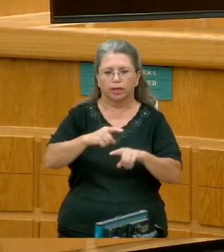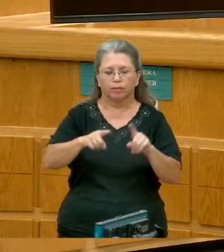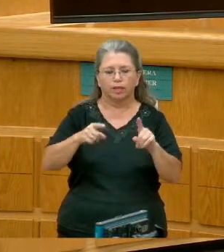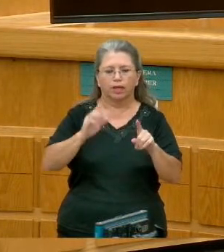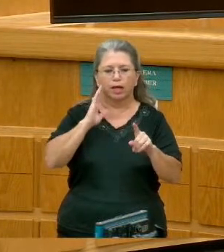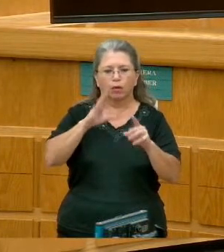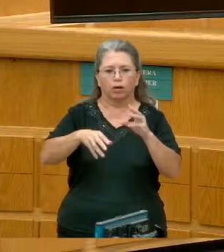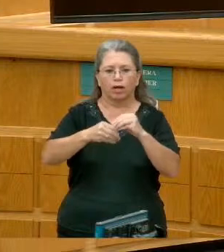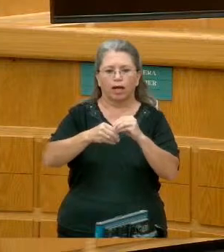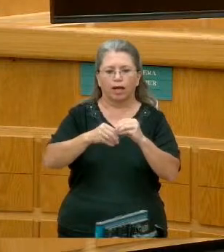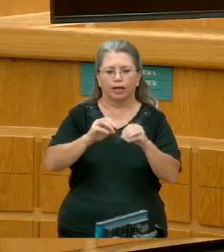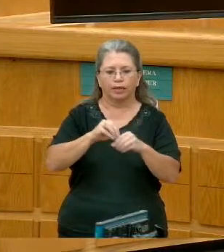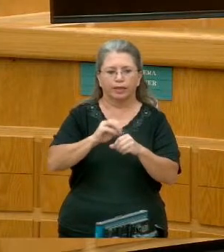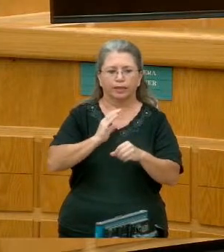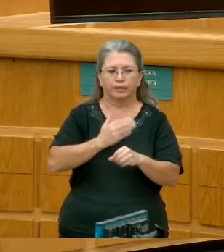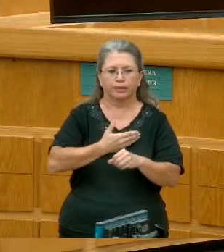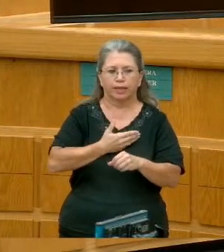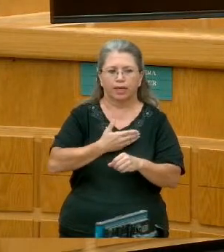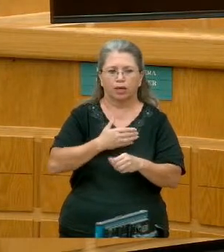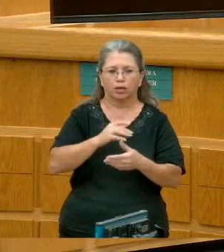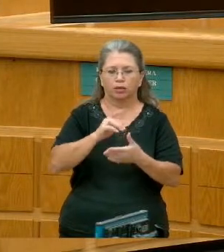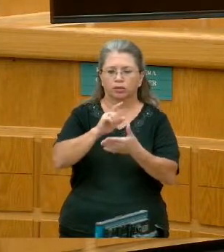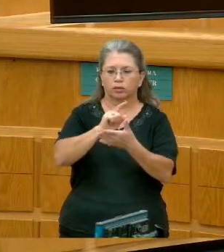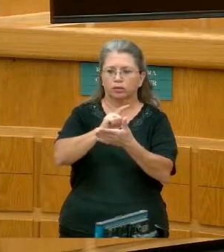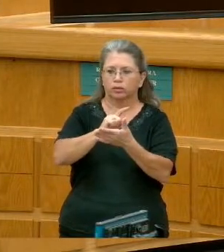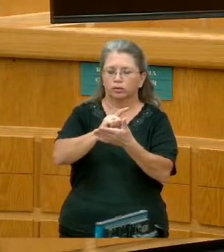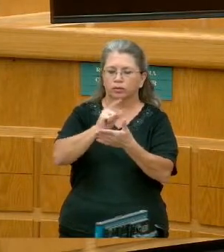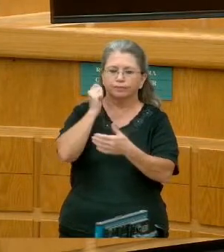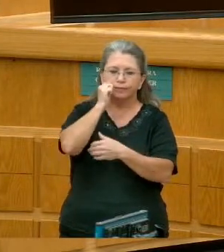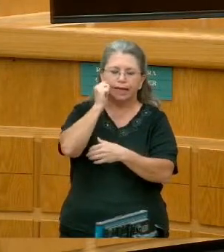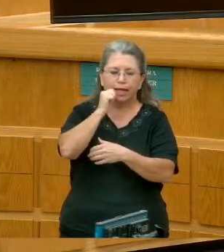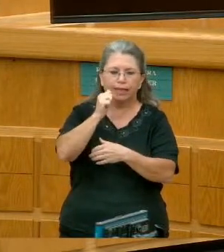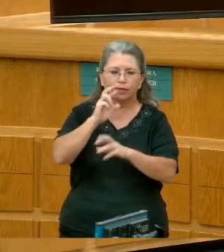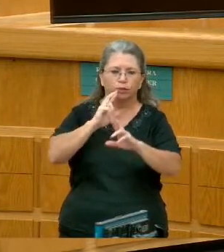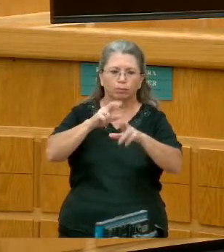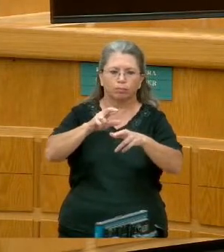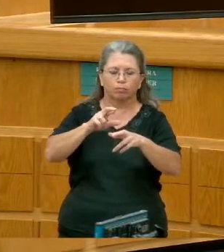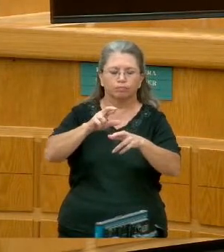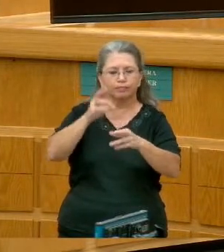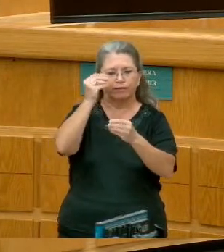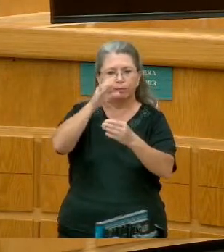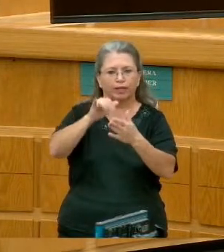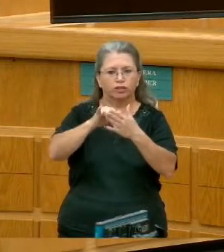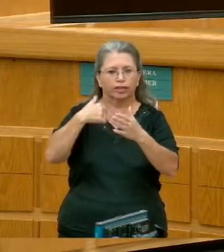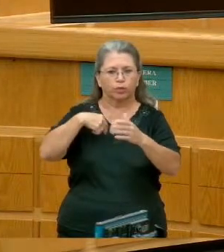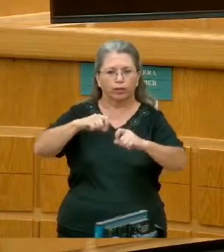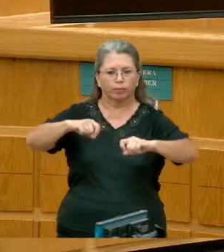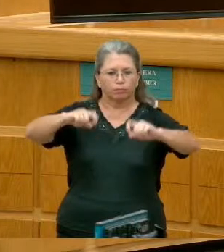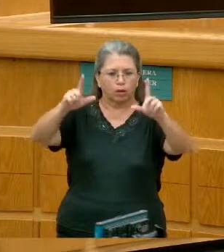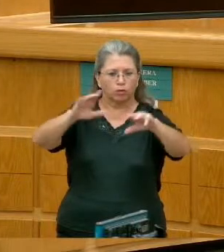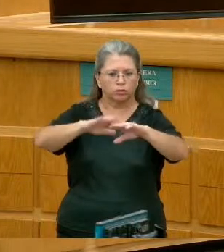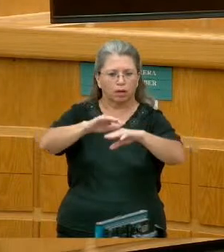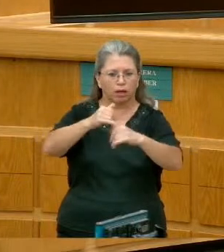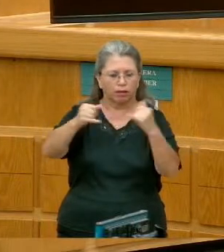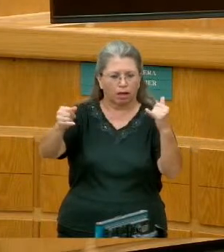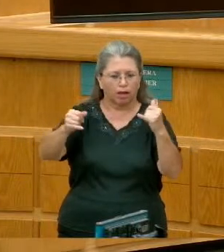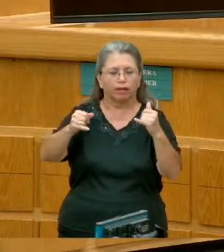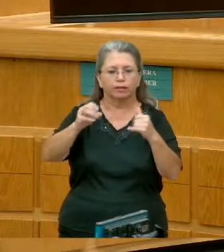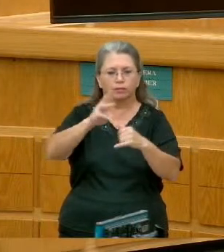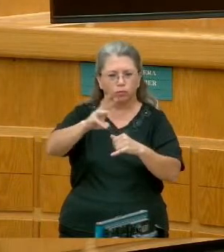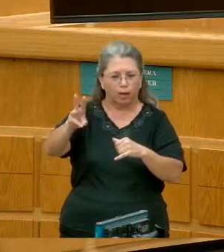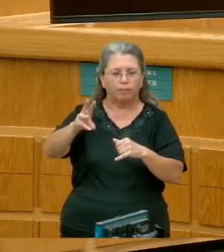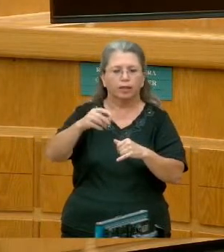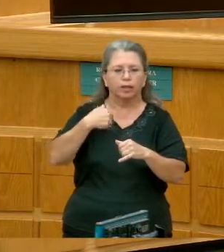daily reporting information that we put online, we made an adjustment today to the number of tests that are